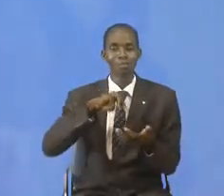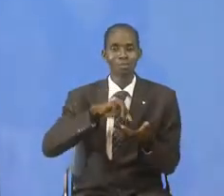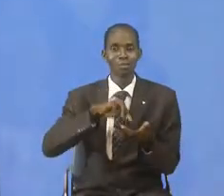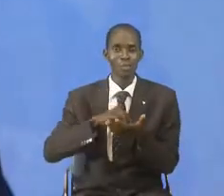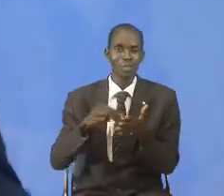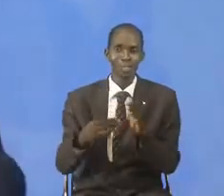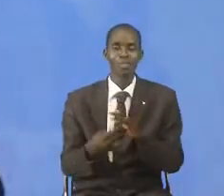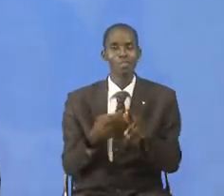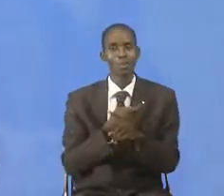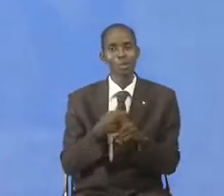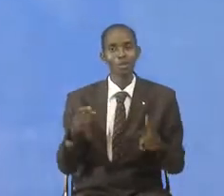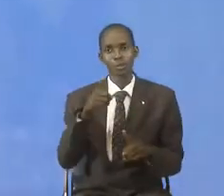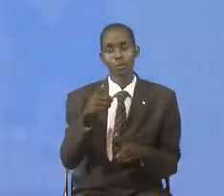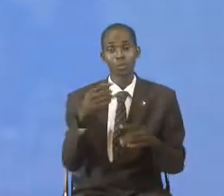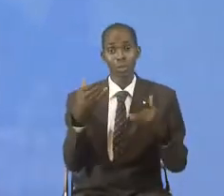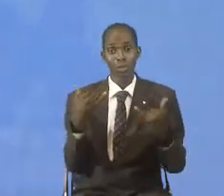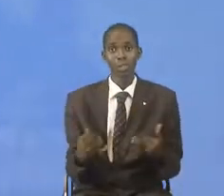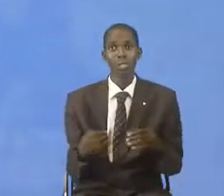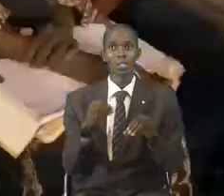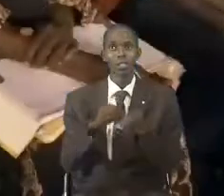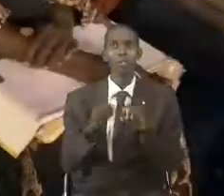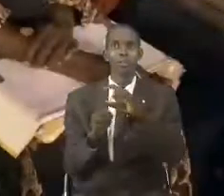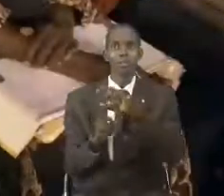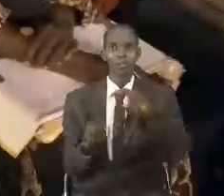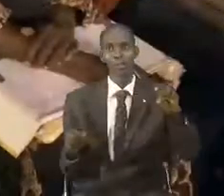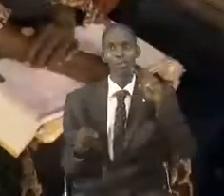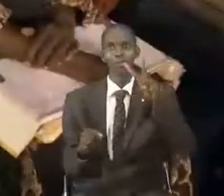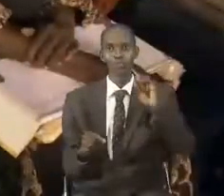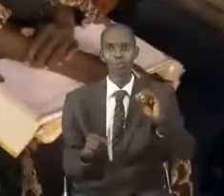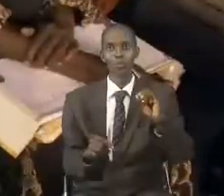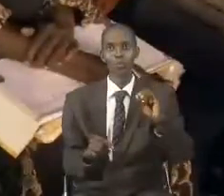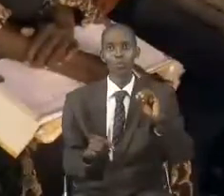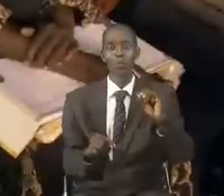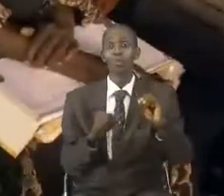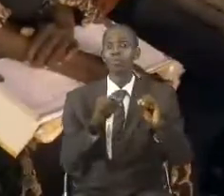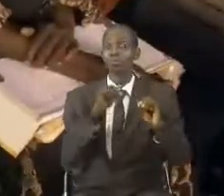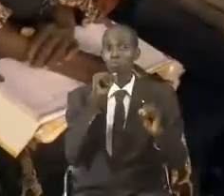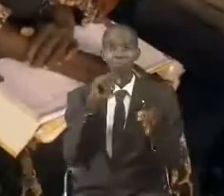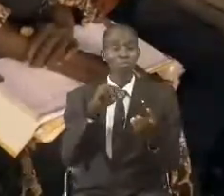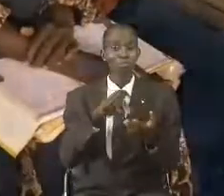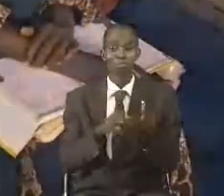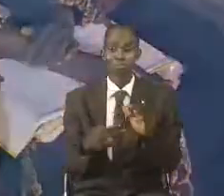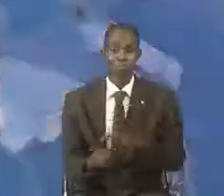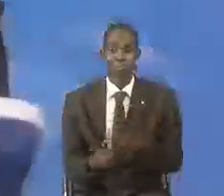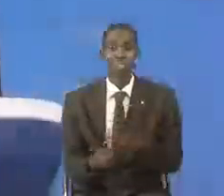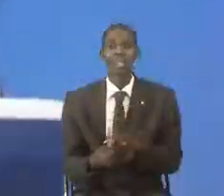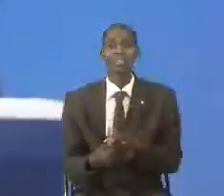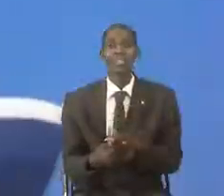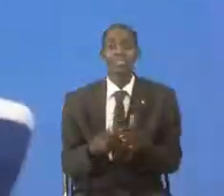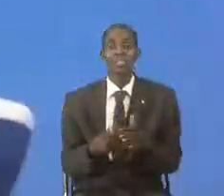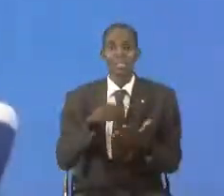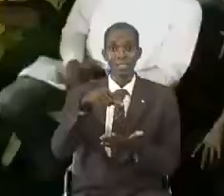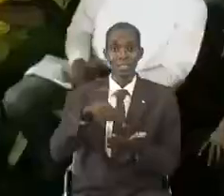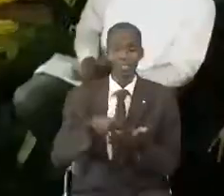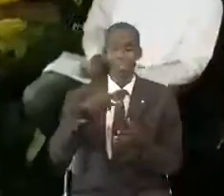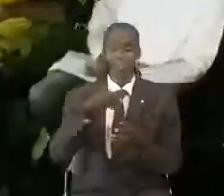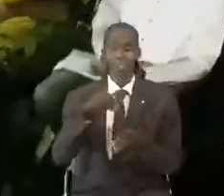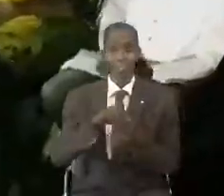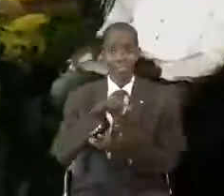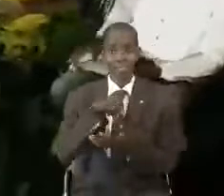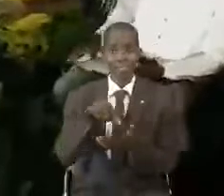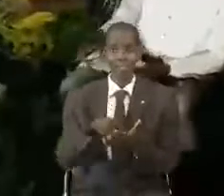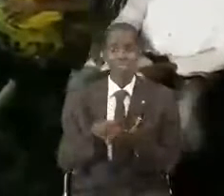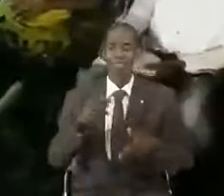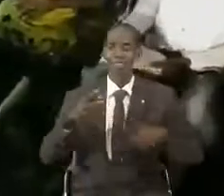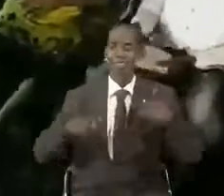nothing shall by enemies hurt you. Now look at verse 20 here. In verse 20,